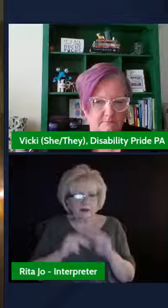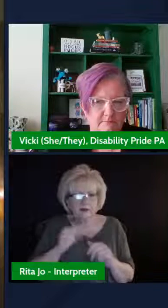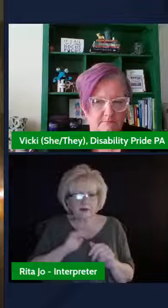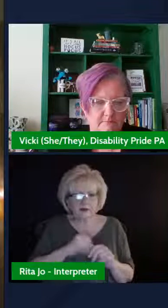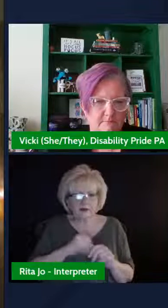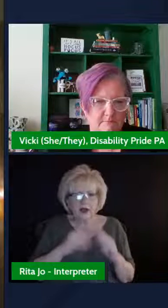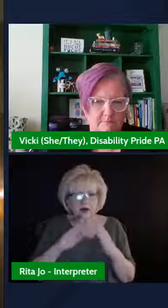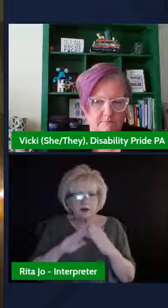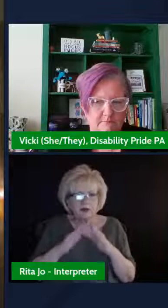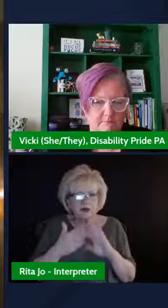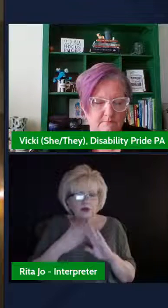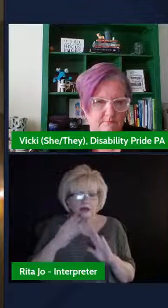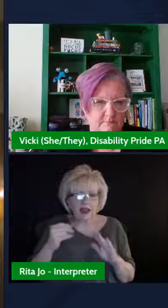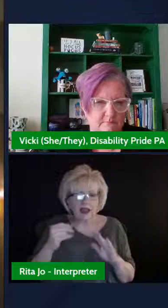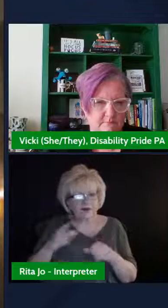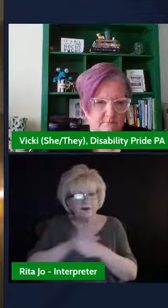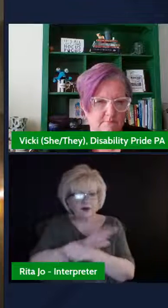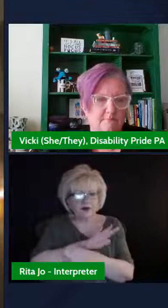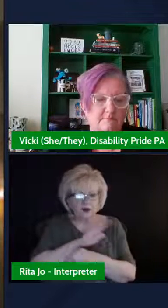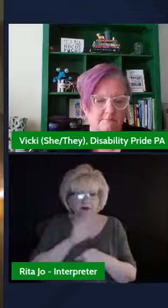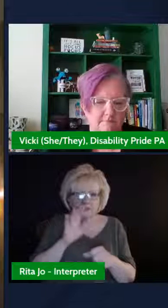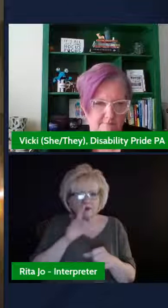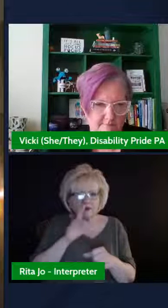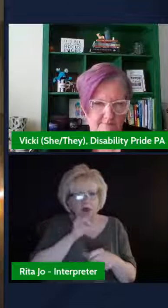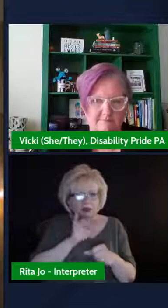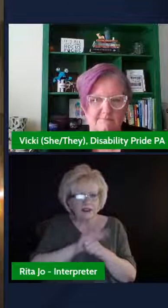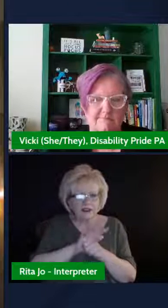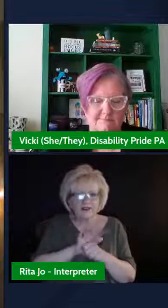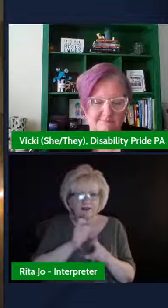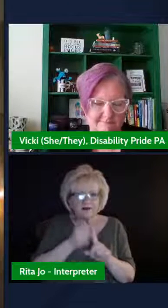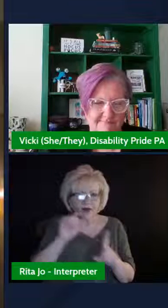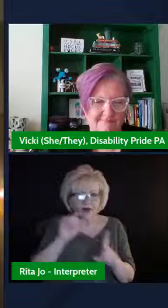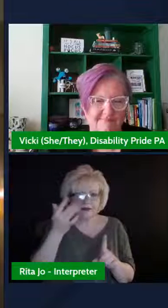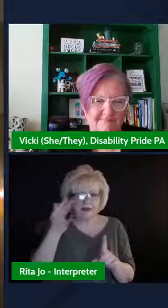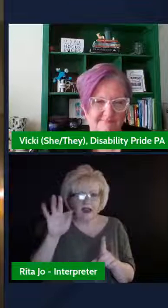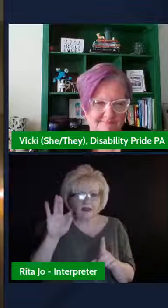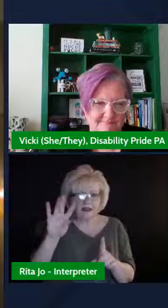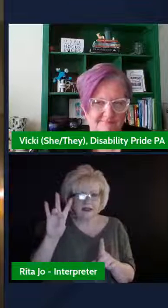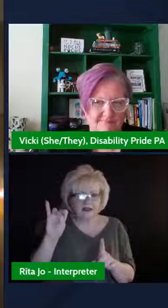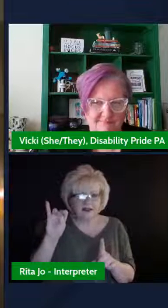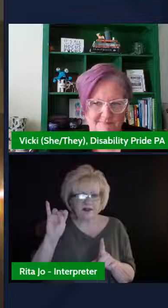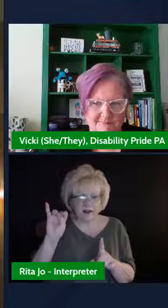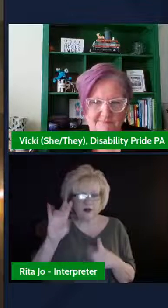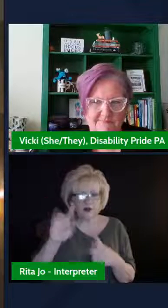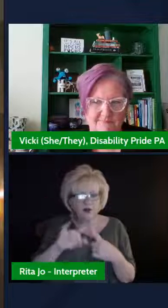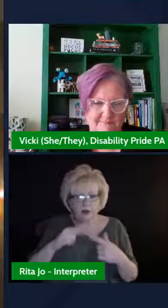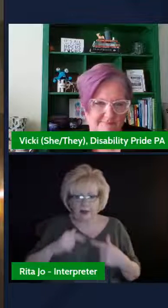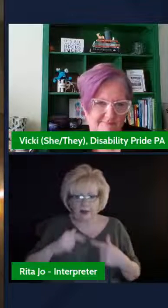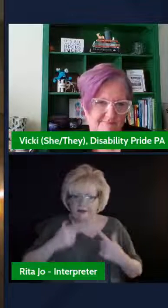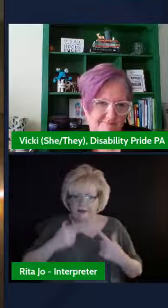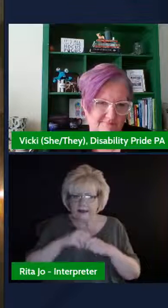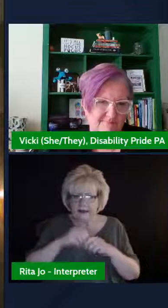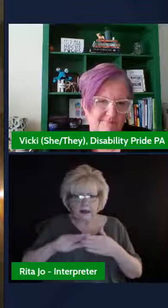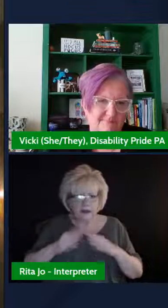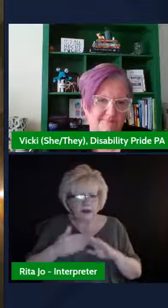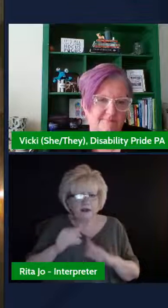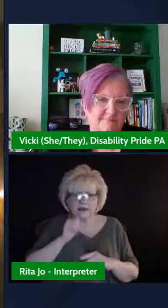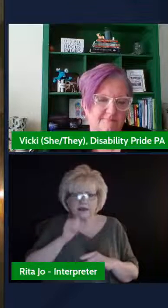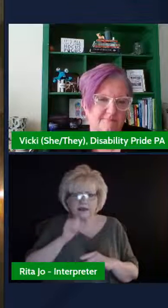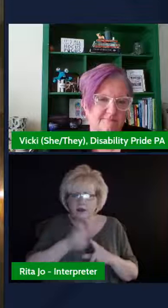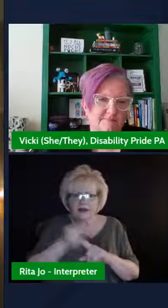the promises that were made in the 70s to disabled people about our ability to live in communities, to not be